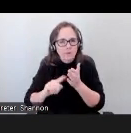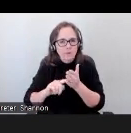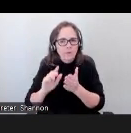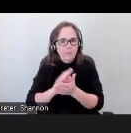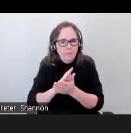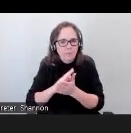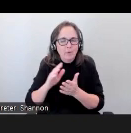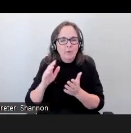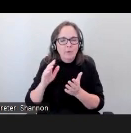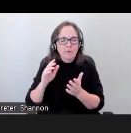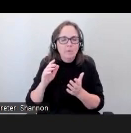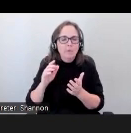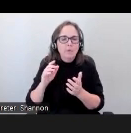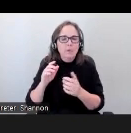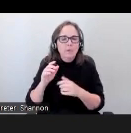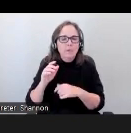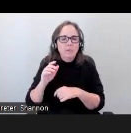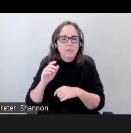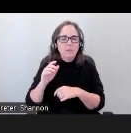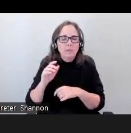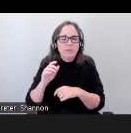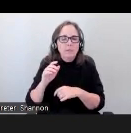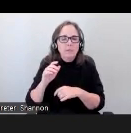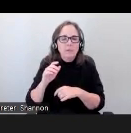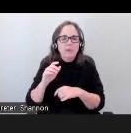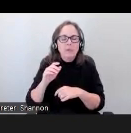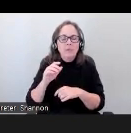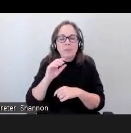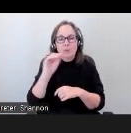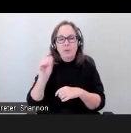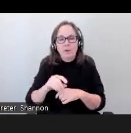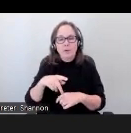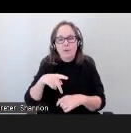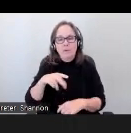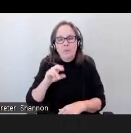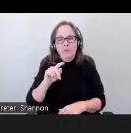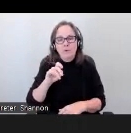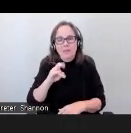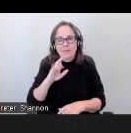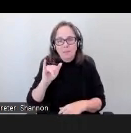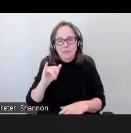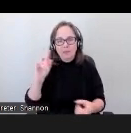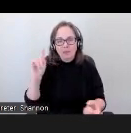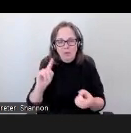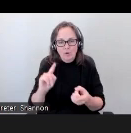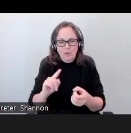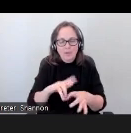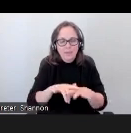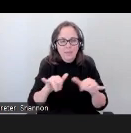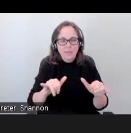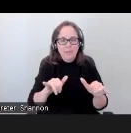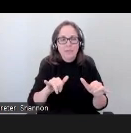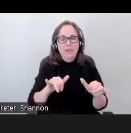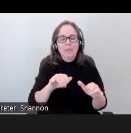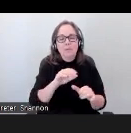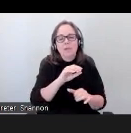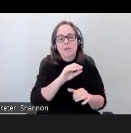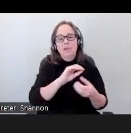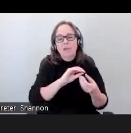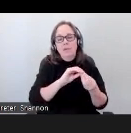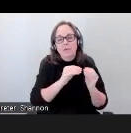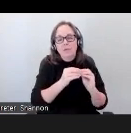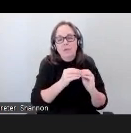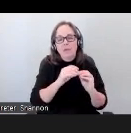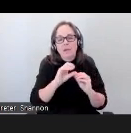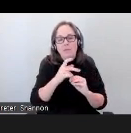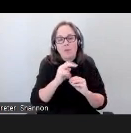showed the rates of proctectomy in US has gone down slightly. Concurrently, the rate of organ preservation, or